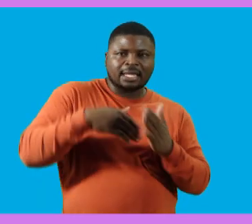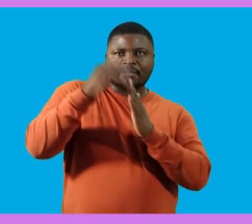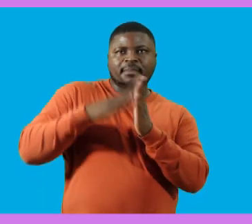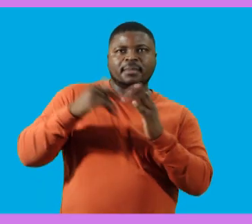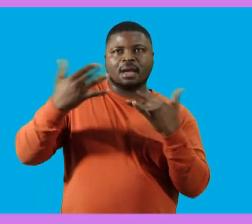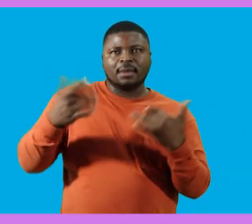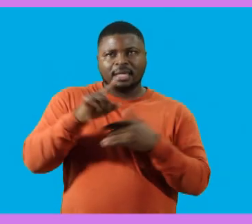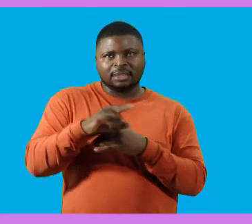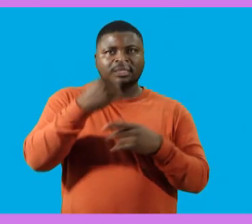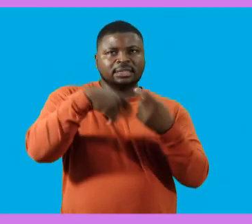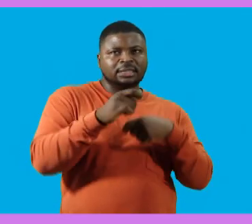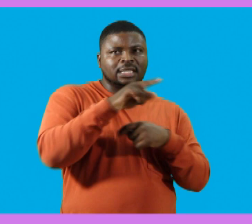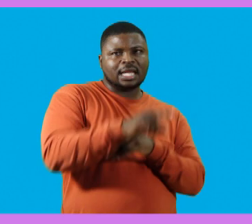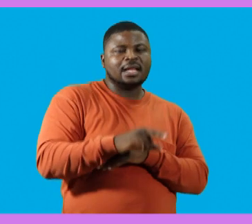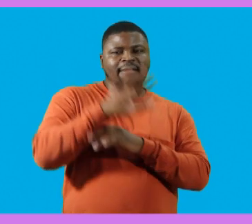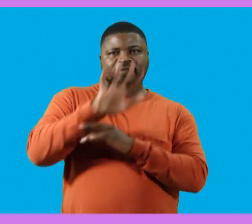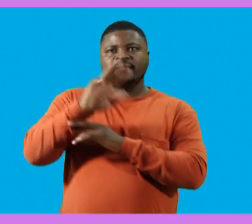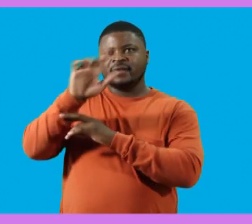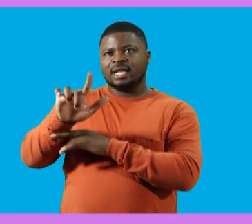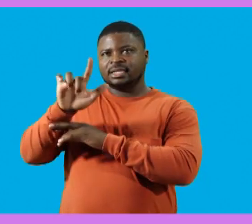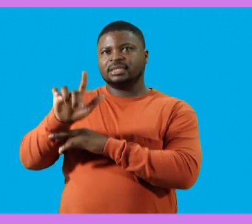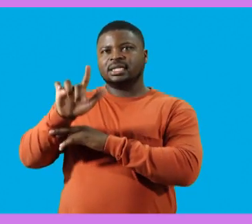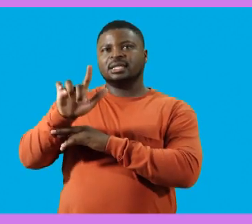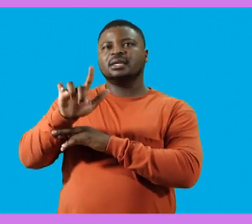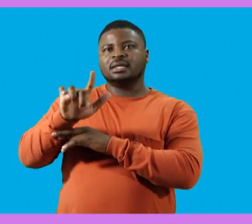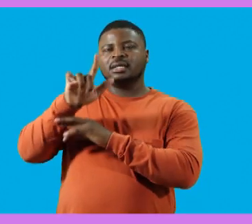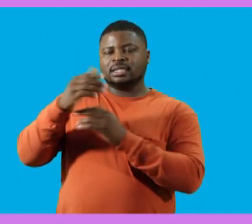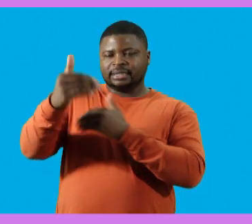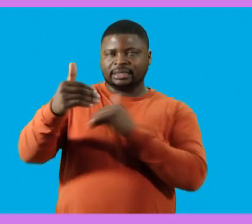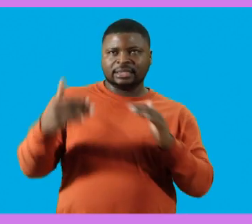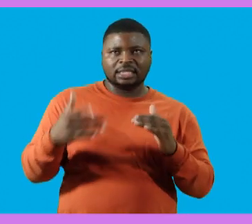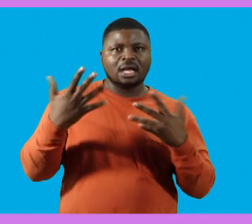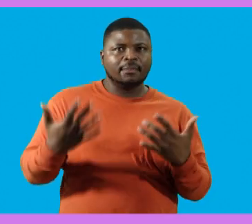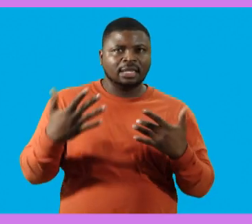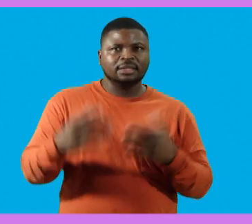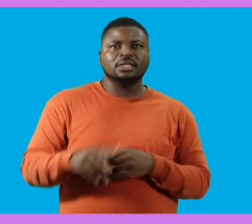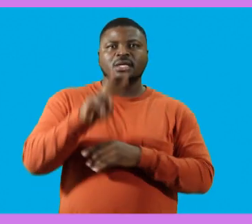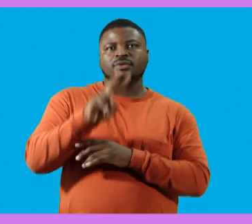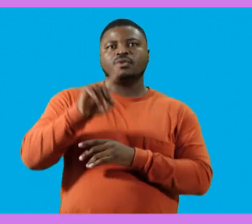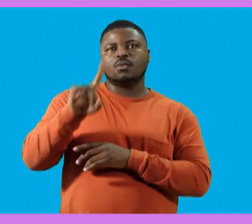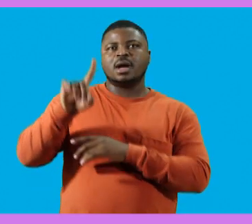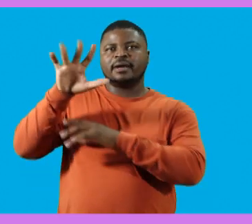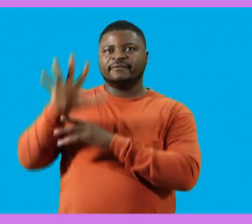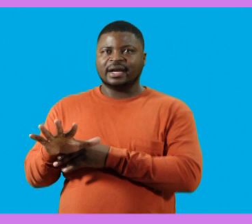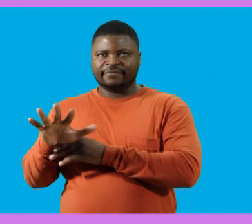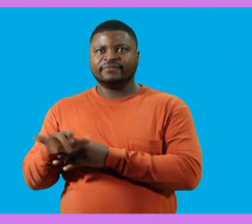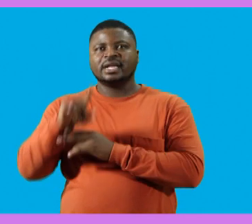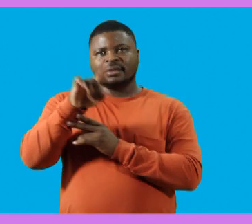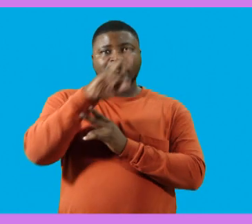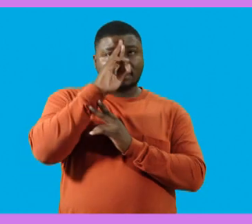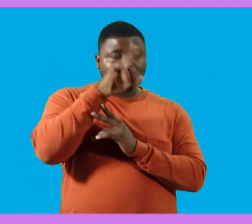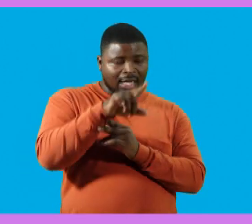only sold in 5-liter tins at a cost of 250 Rand per tin. But remember, what did we